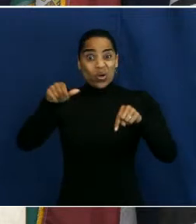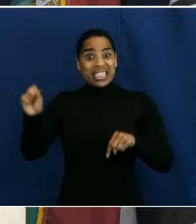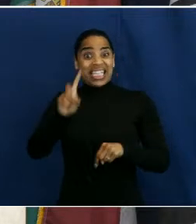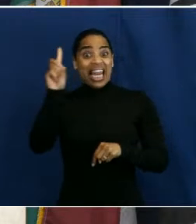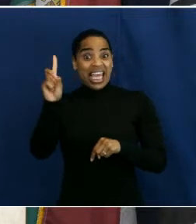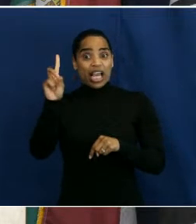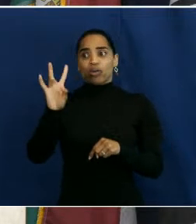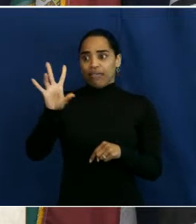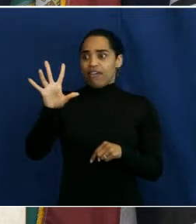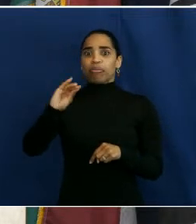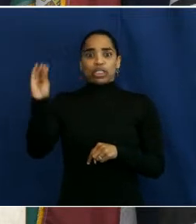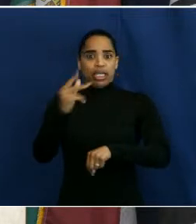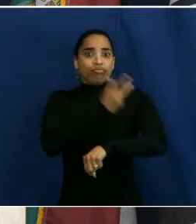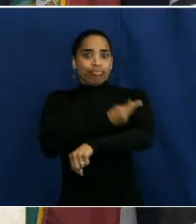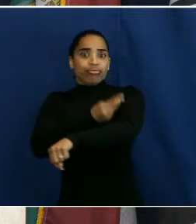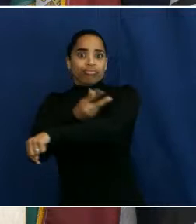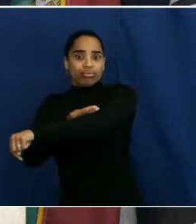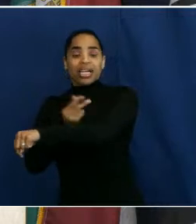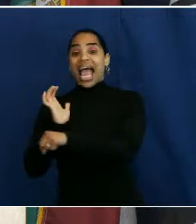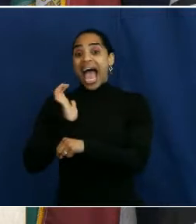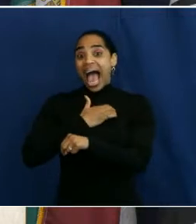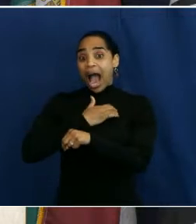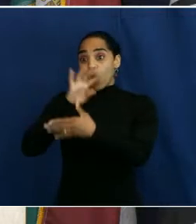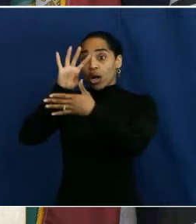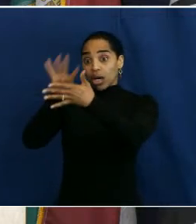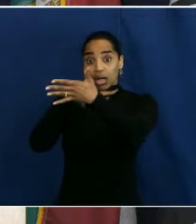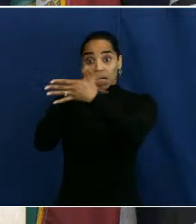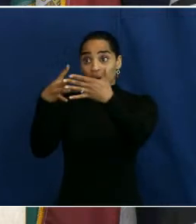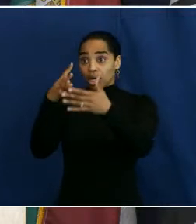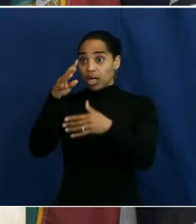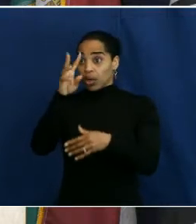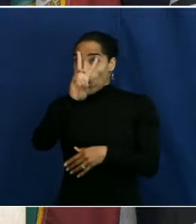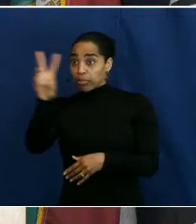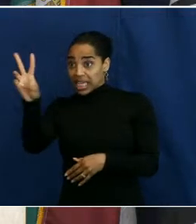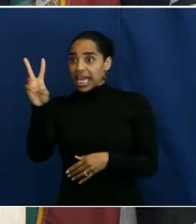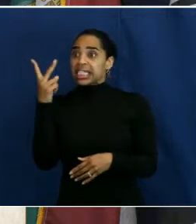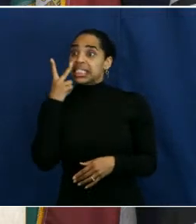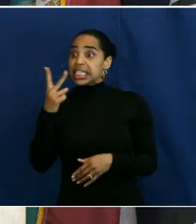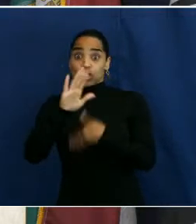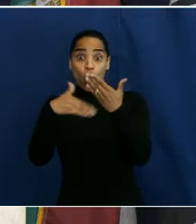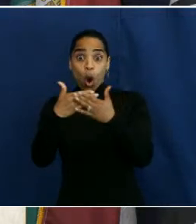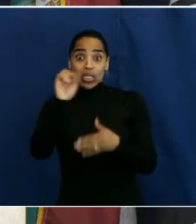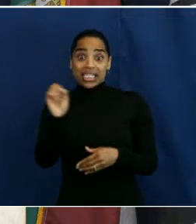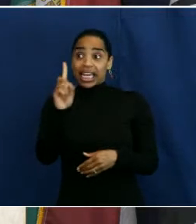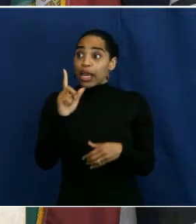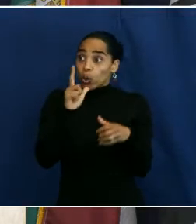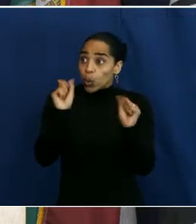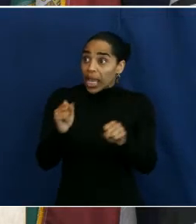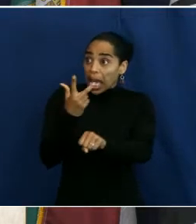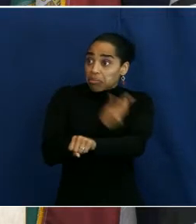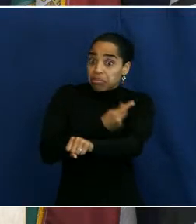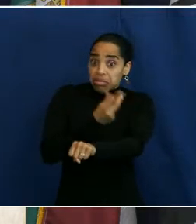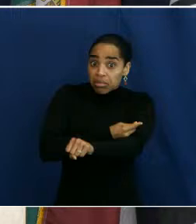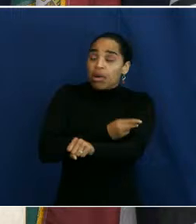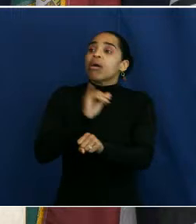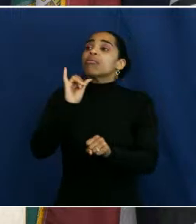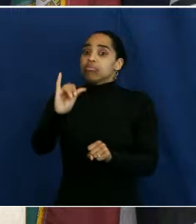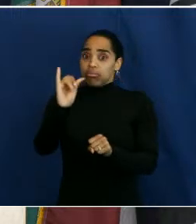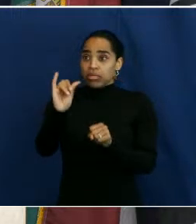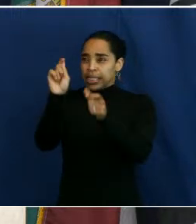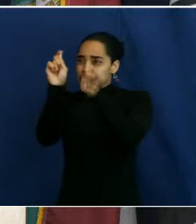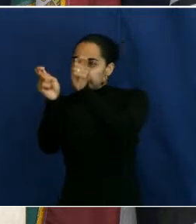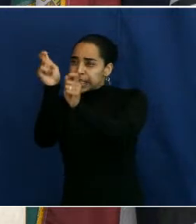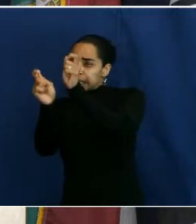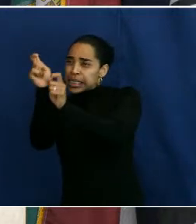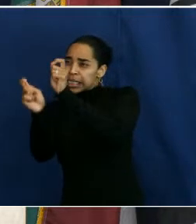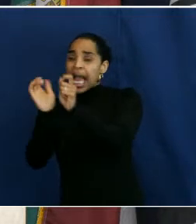to date, our dashboard has really been reflective of the percentage of all San Diegans eligible. And so we're shifting it to represent what